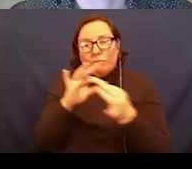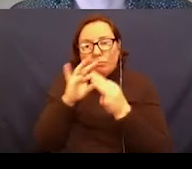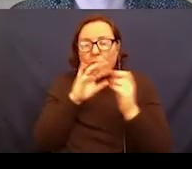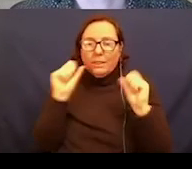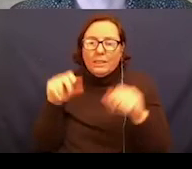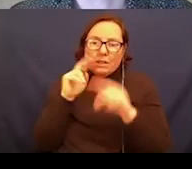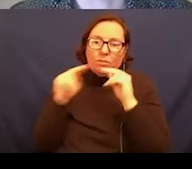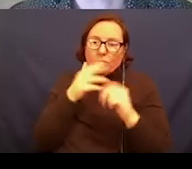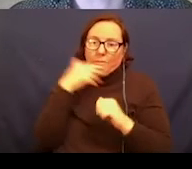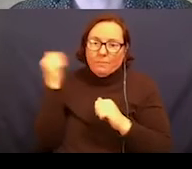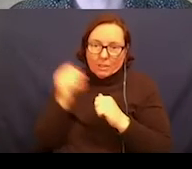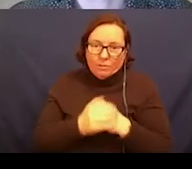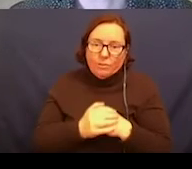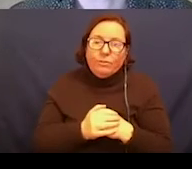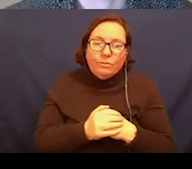Third,